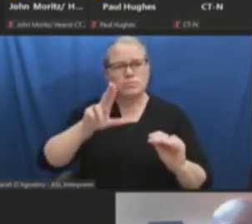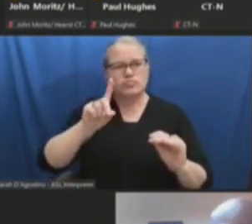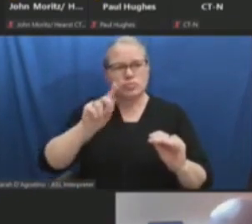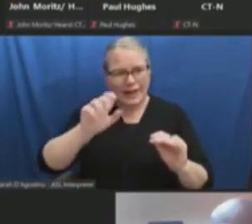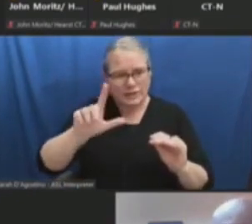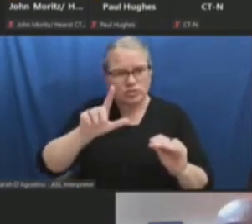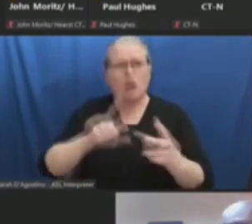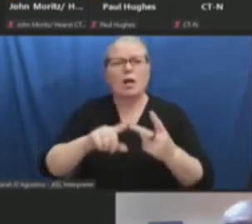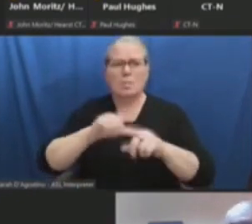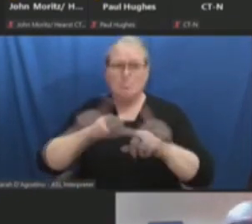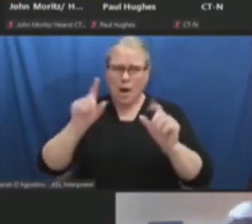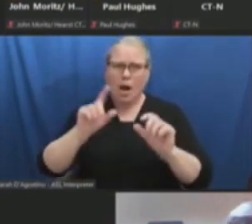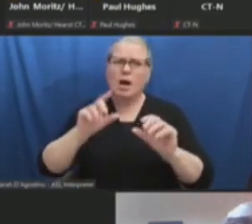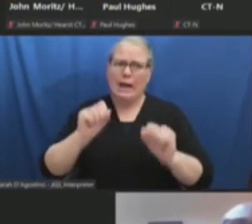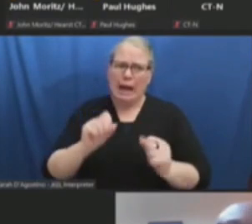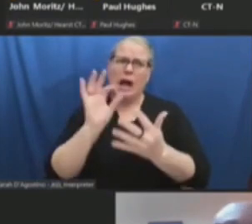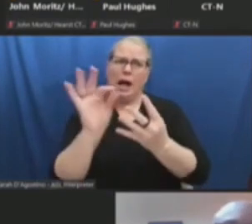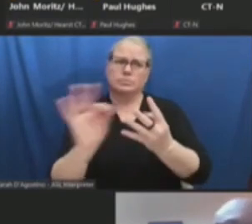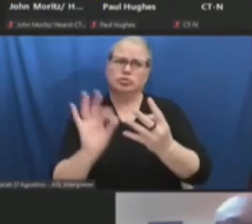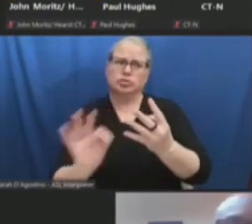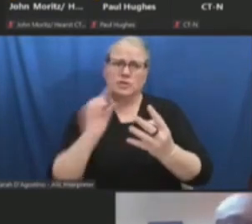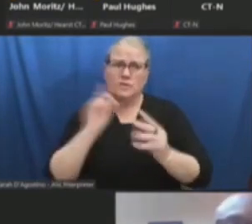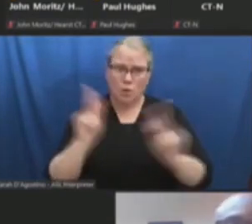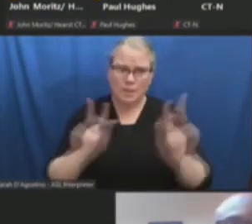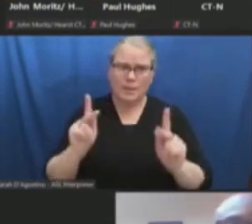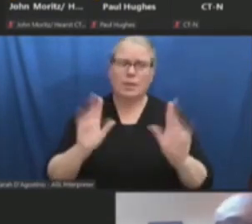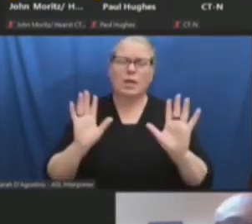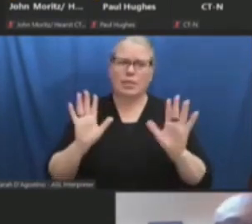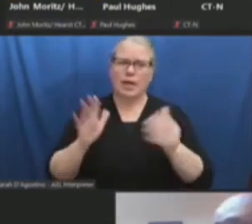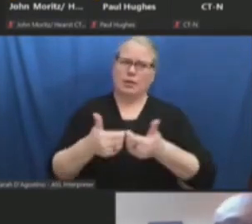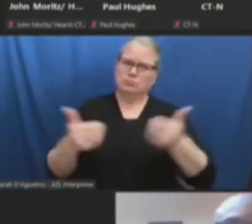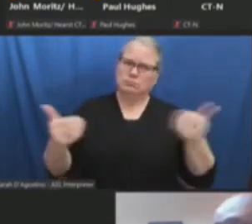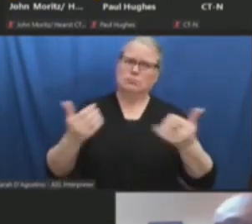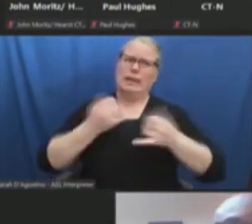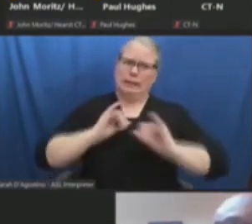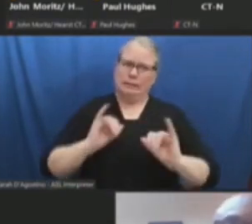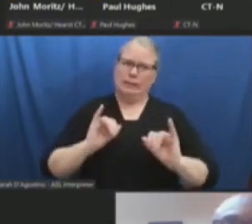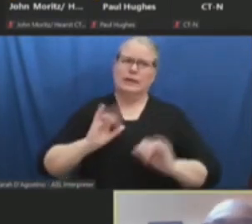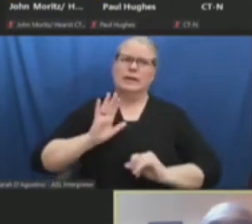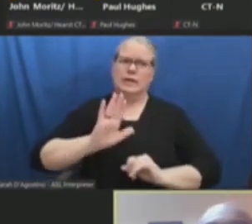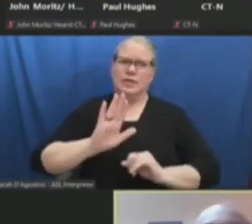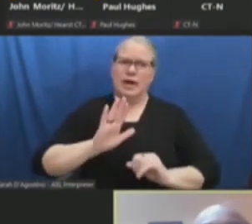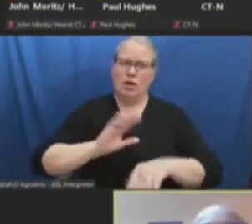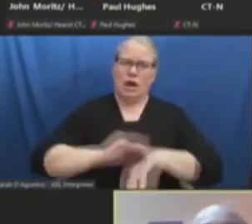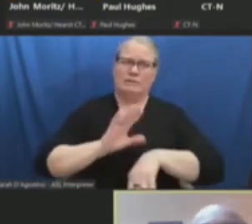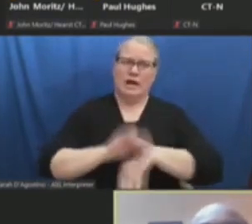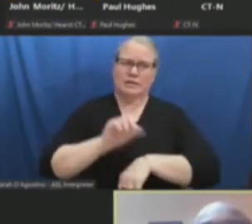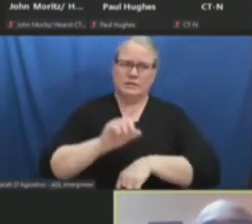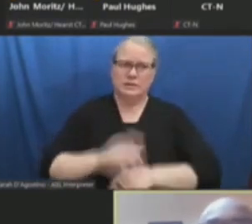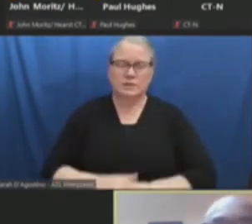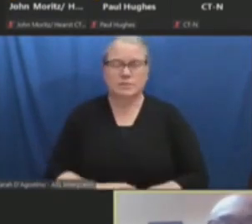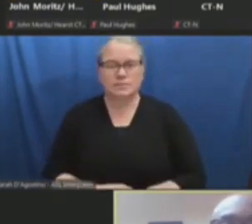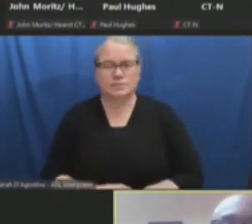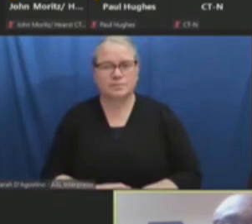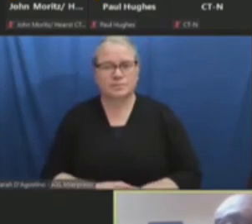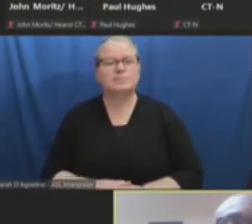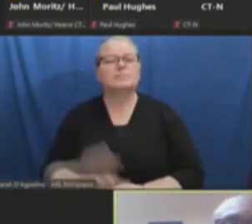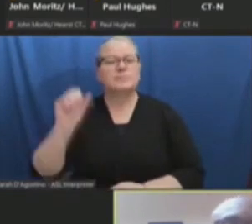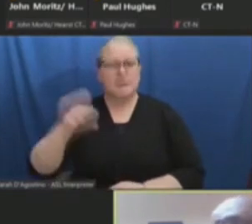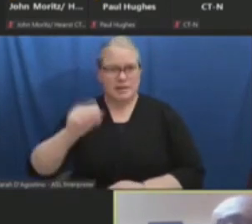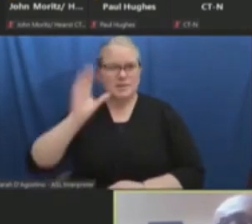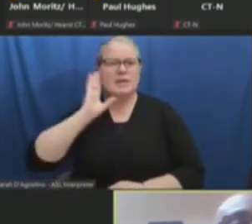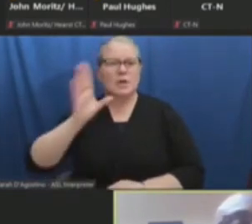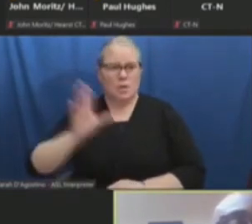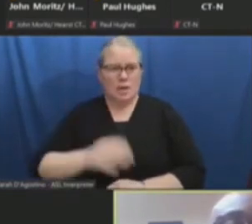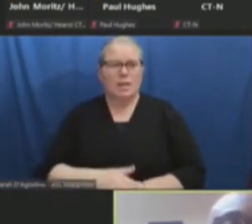give options to people. They are truly independent in the advice that they are giving. Yes, they will. Currently, if you want